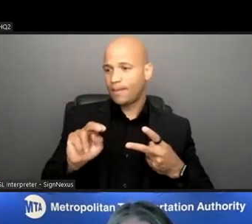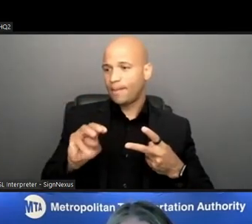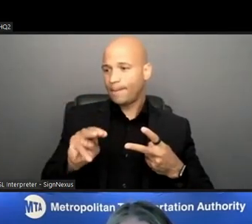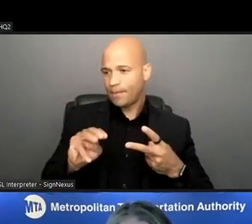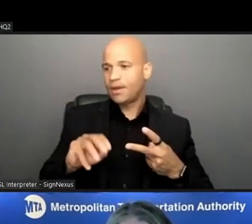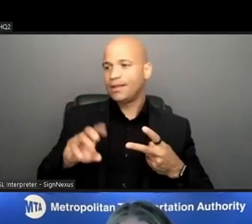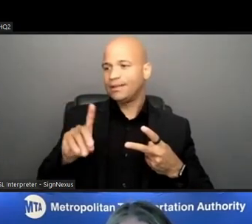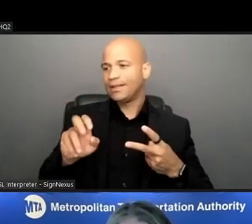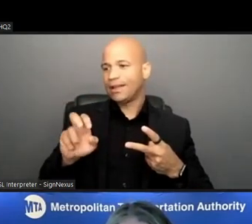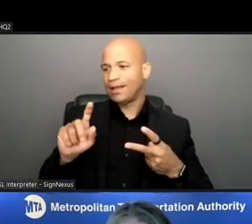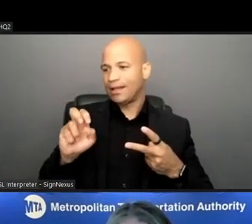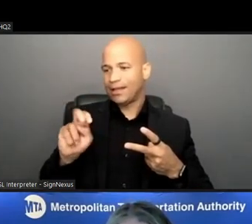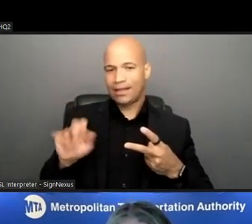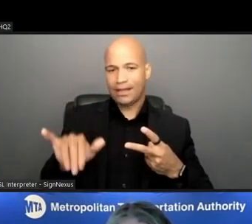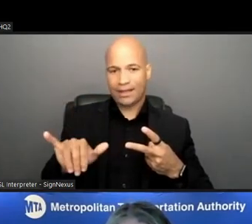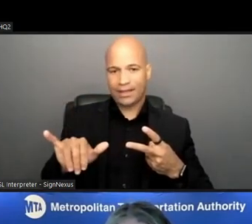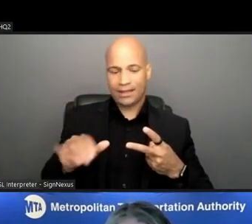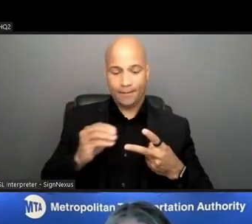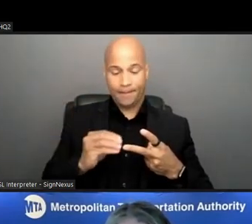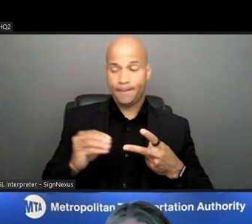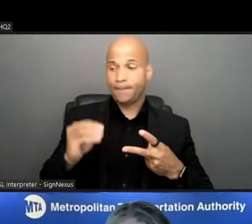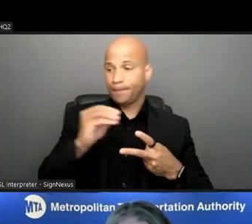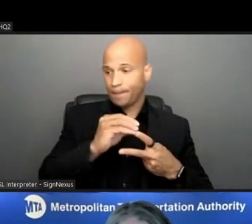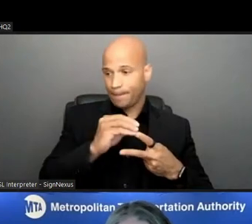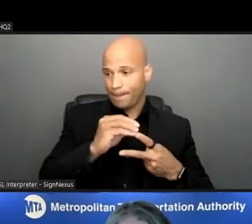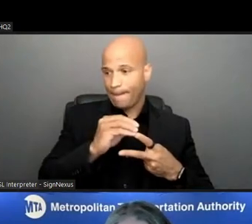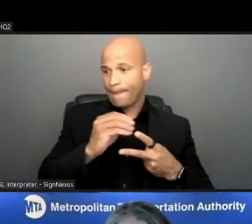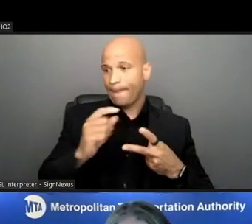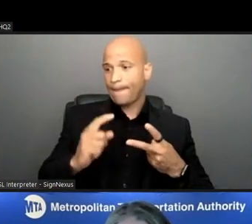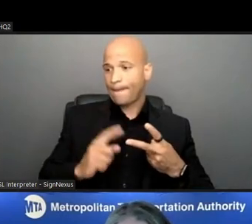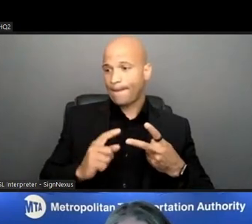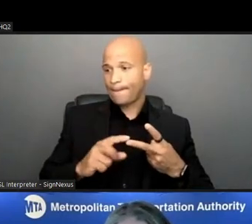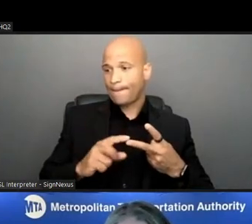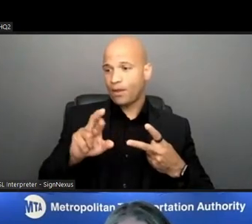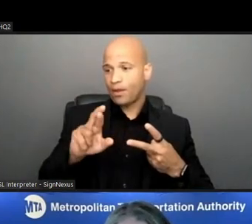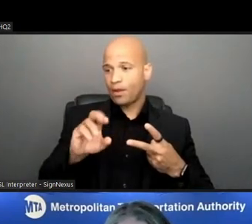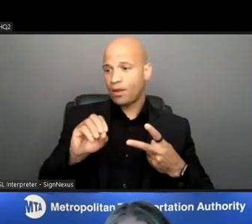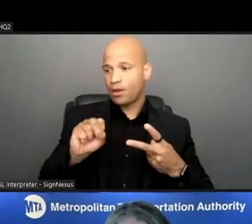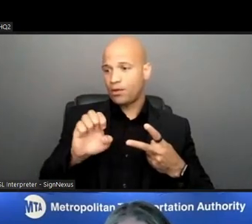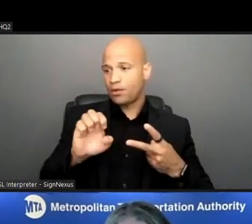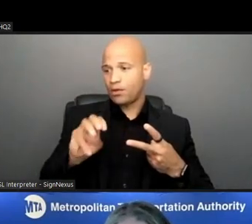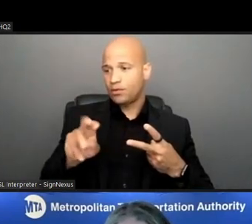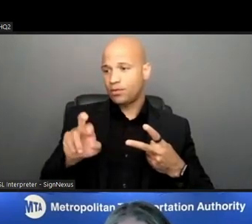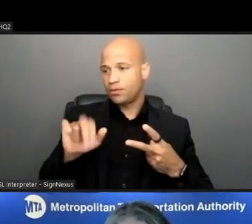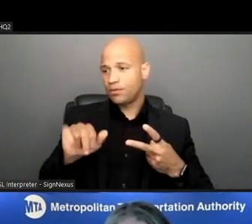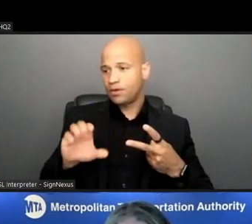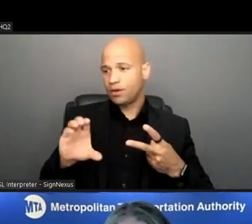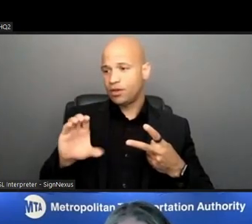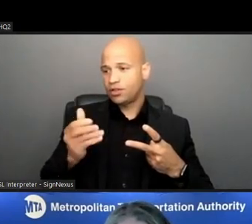our next speaker is William Delaney followed by Rosemary Chatterton